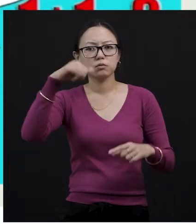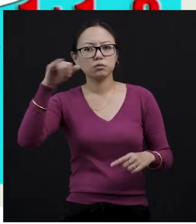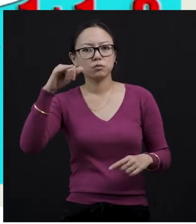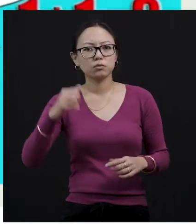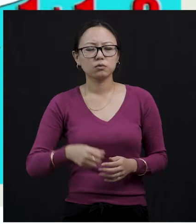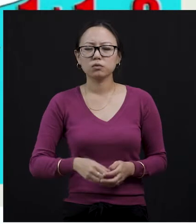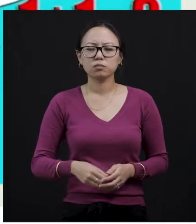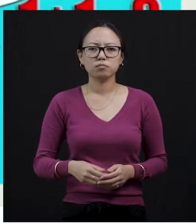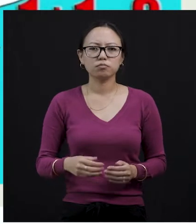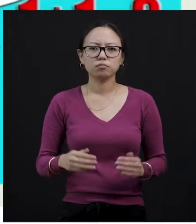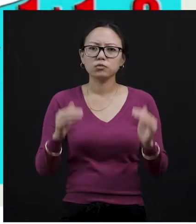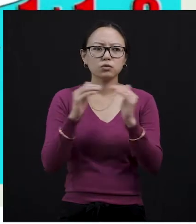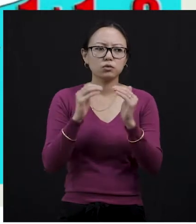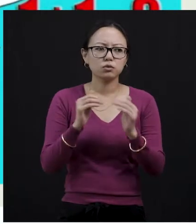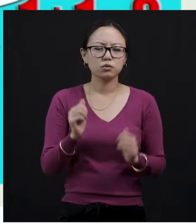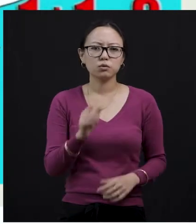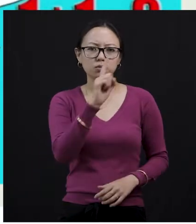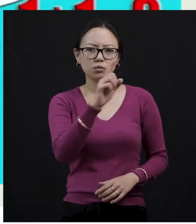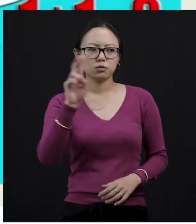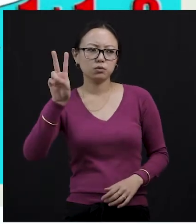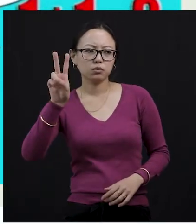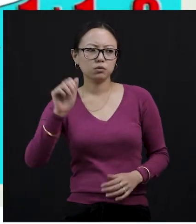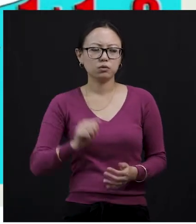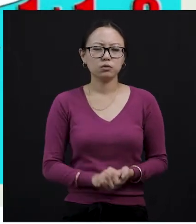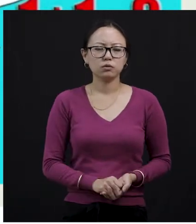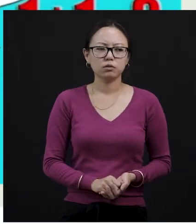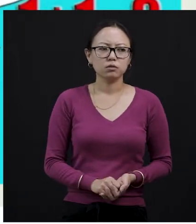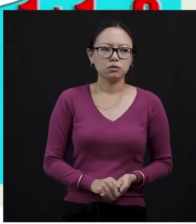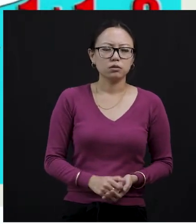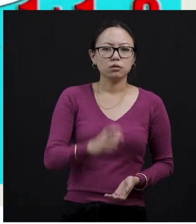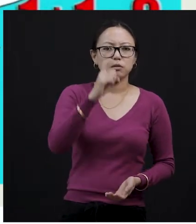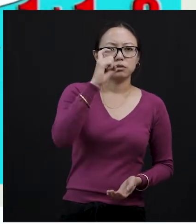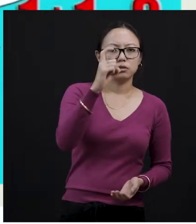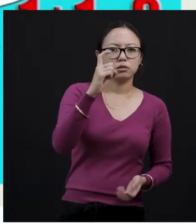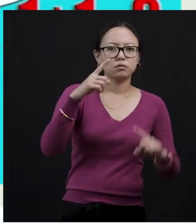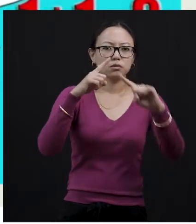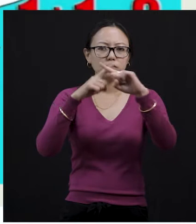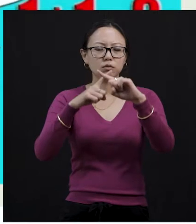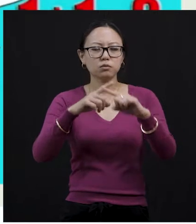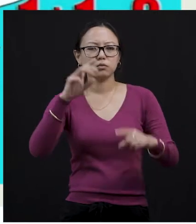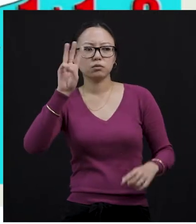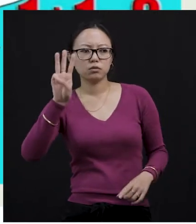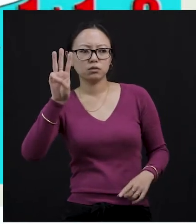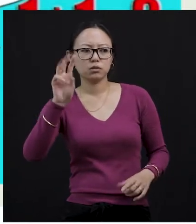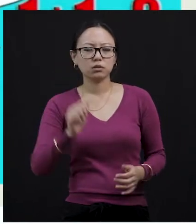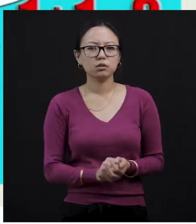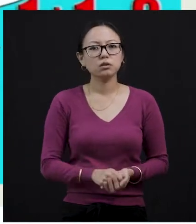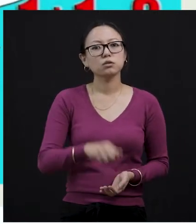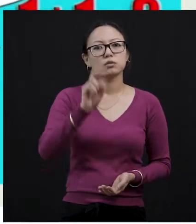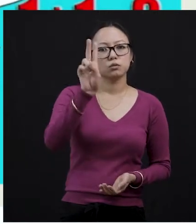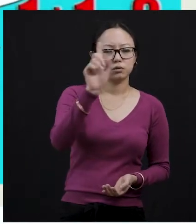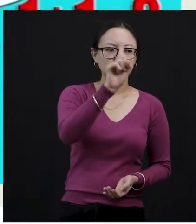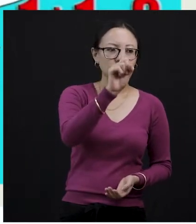3. How much it is? 21, right? 7 into 3 are 21. Another one